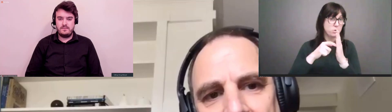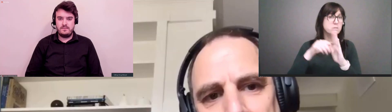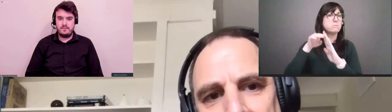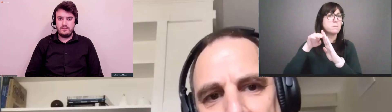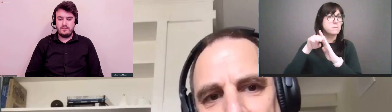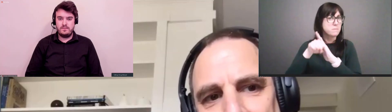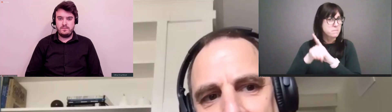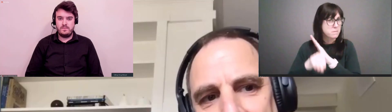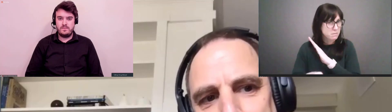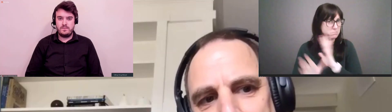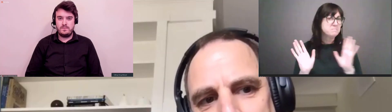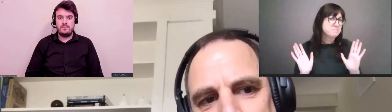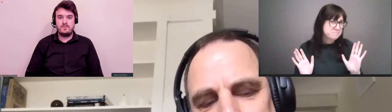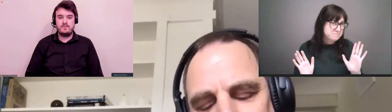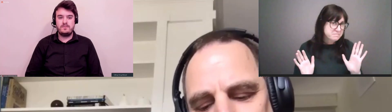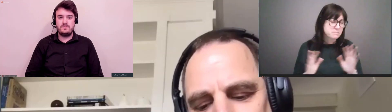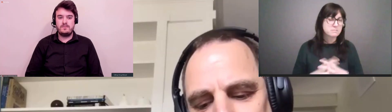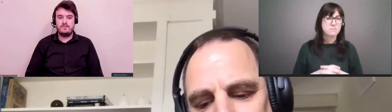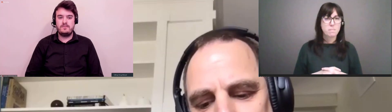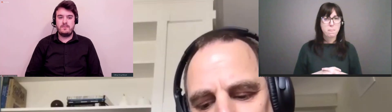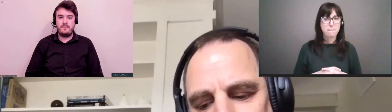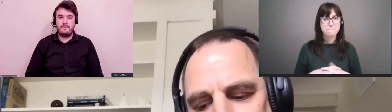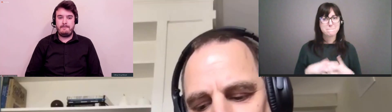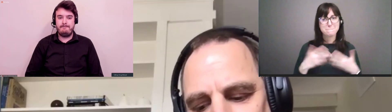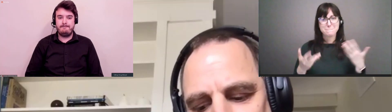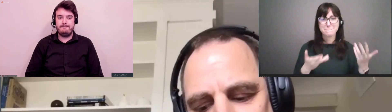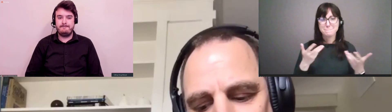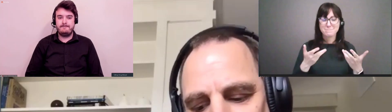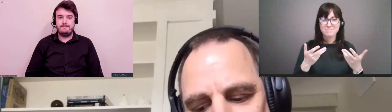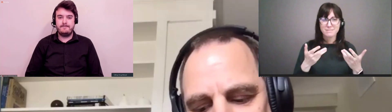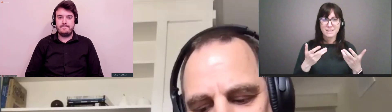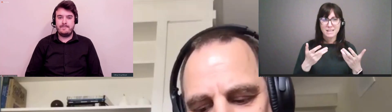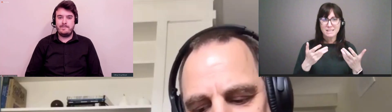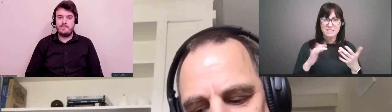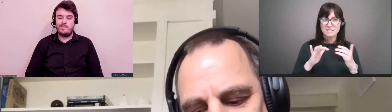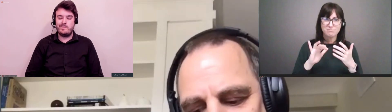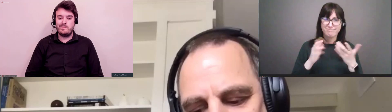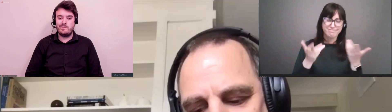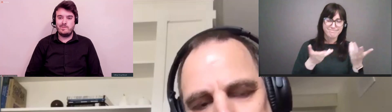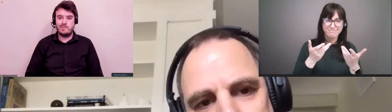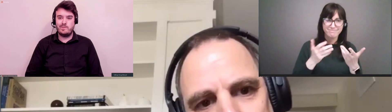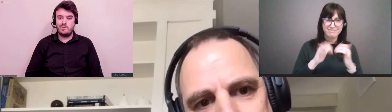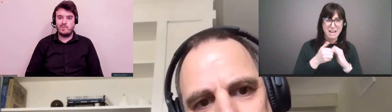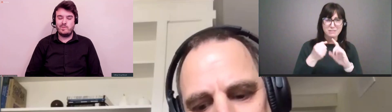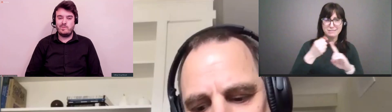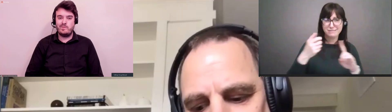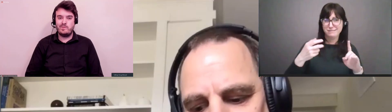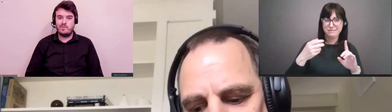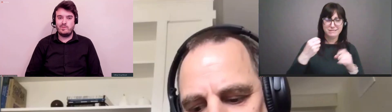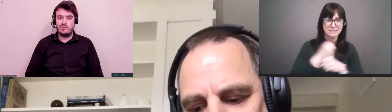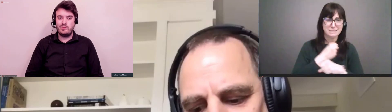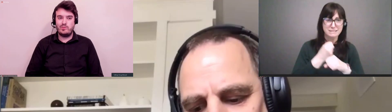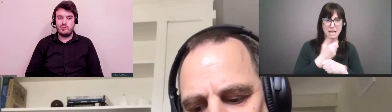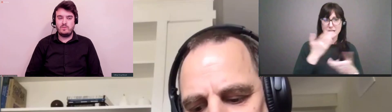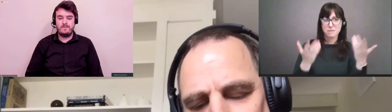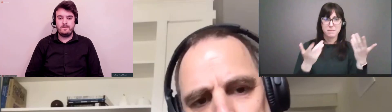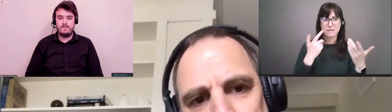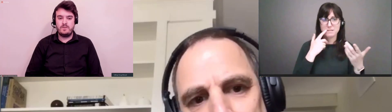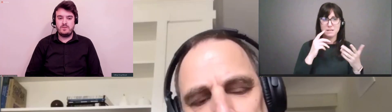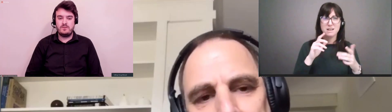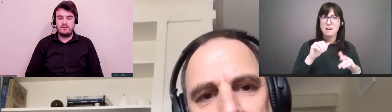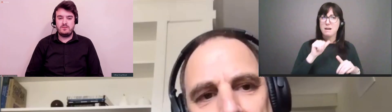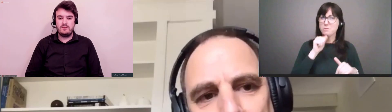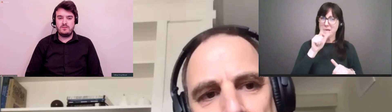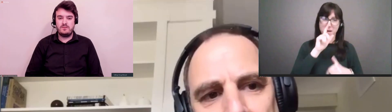reduction in hospitalizations. So that's a bit of detail into the numbers, and maybe a bit of hand waving. Like I'm a little bit uncomfortable to